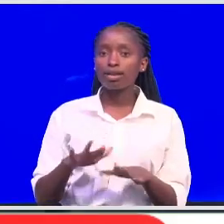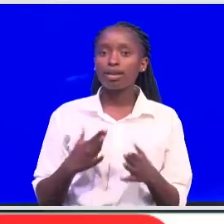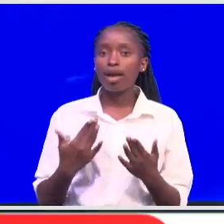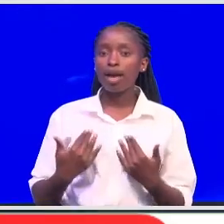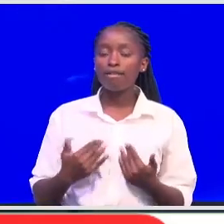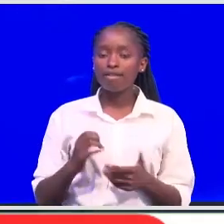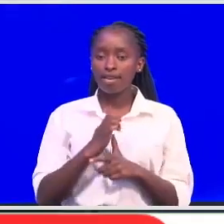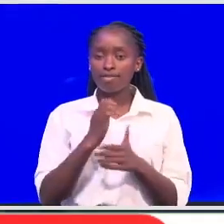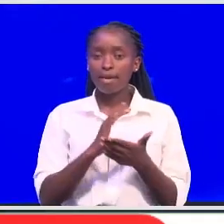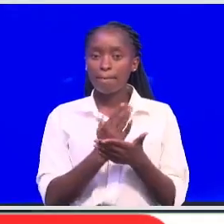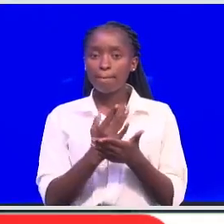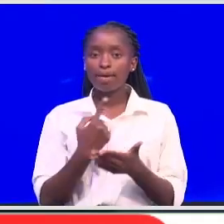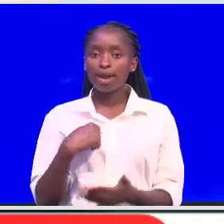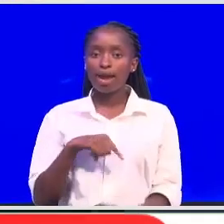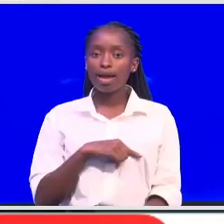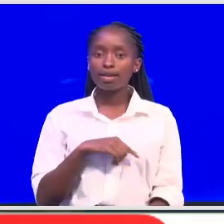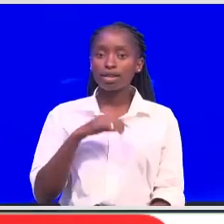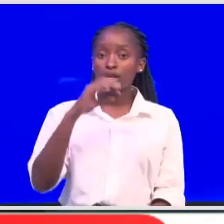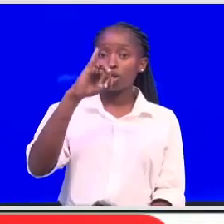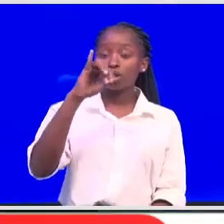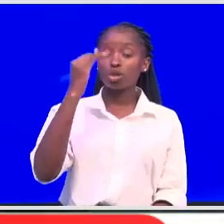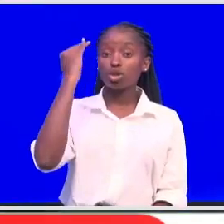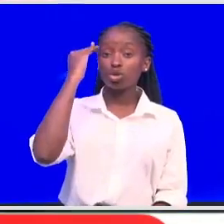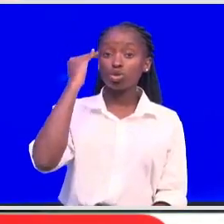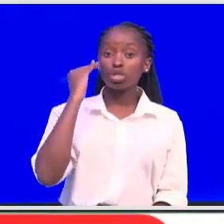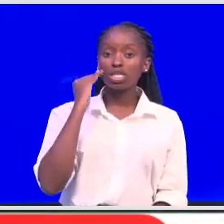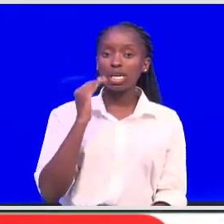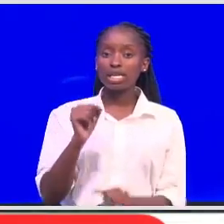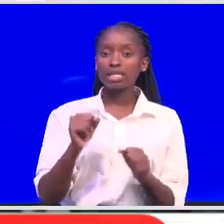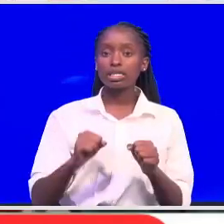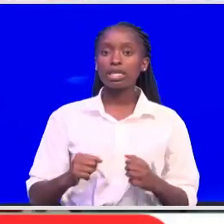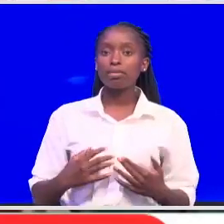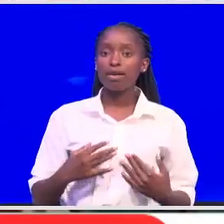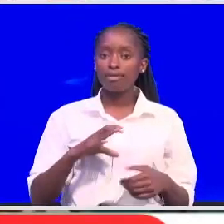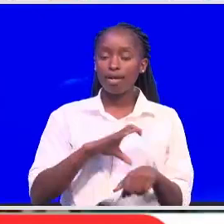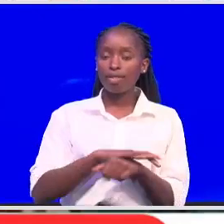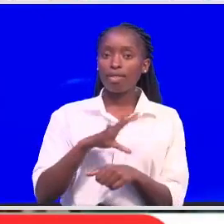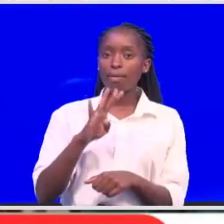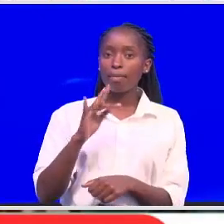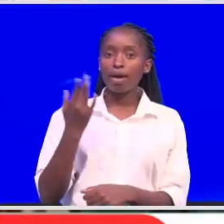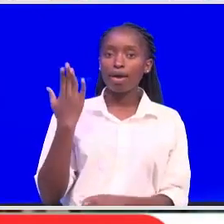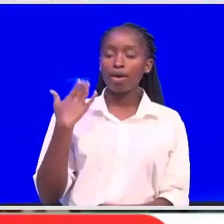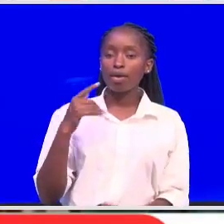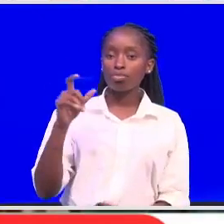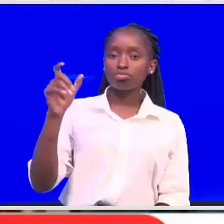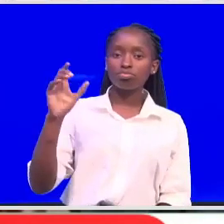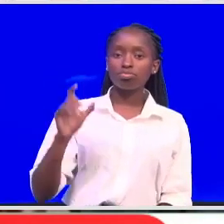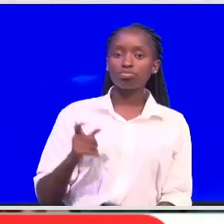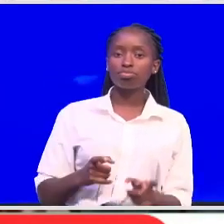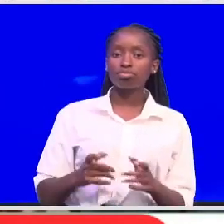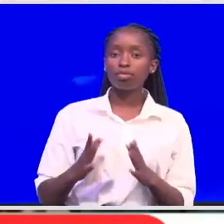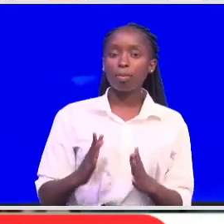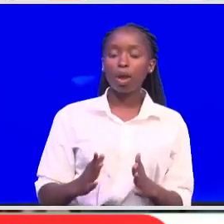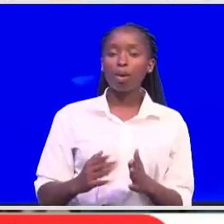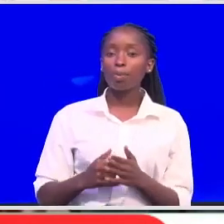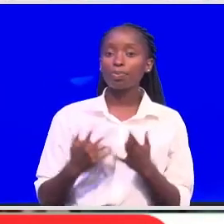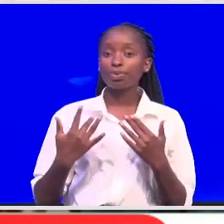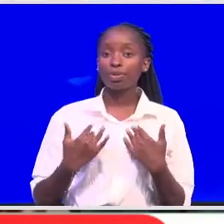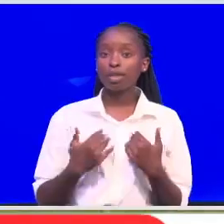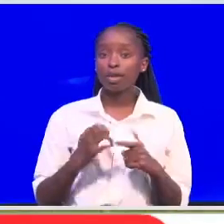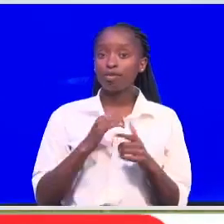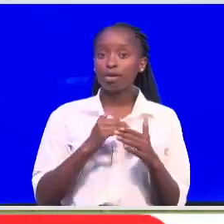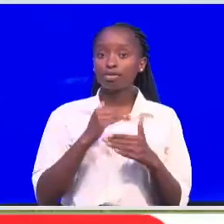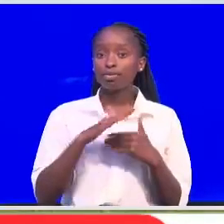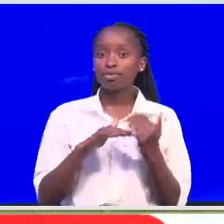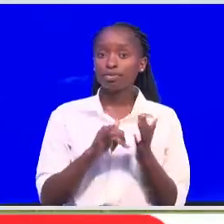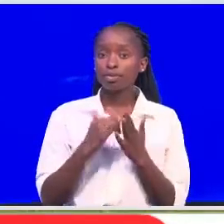our judiciary system was captured by the former regime. Despite the alleged smear campaign on the judiciary by the government,